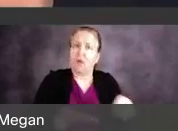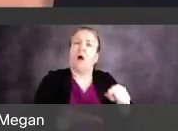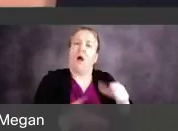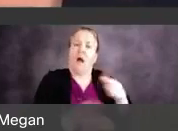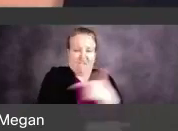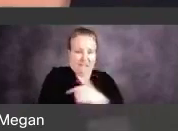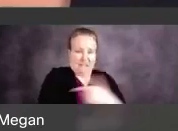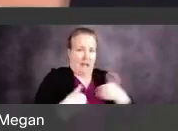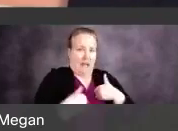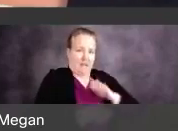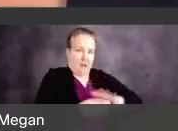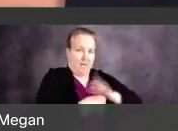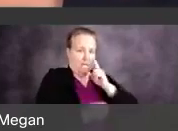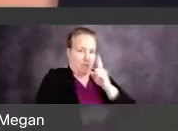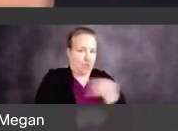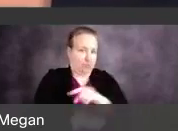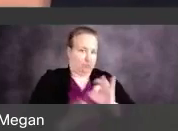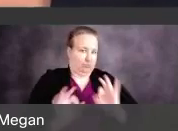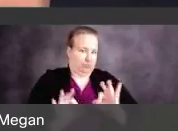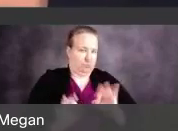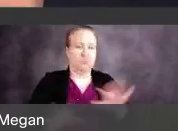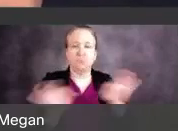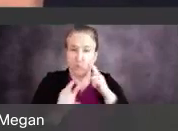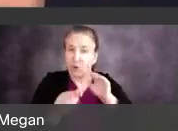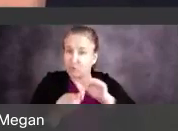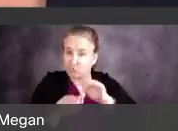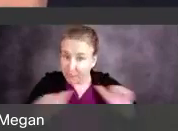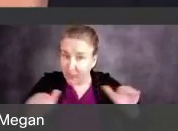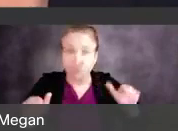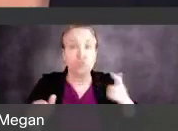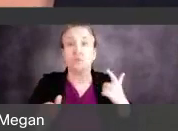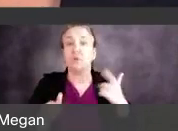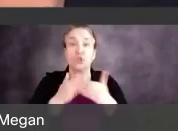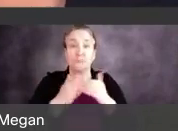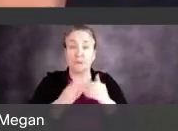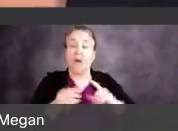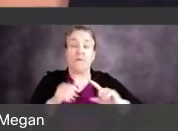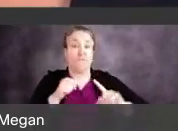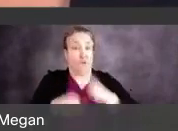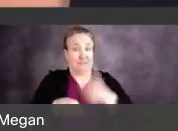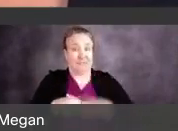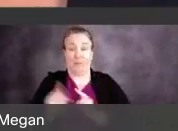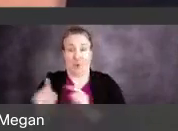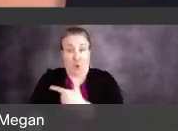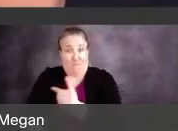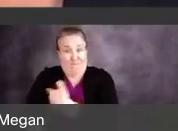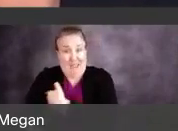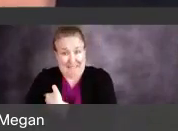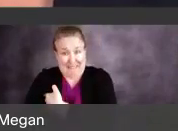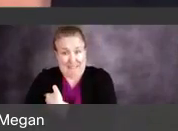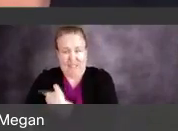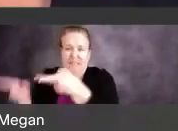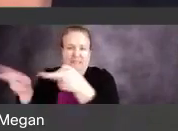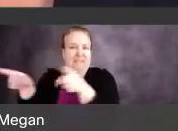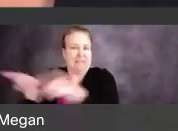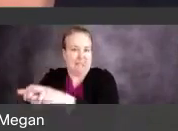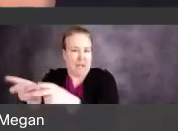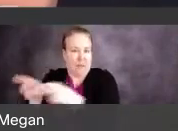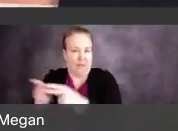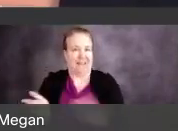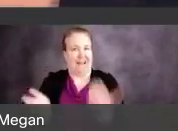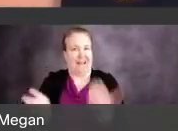you. I want to remind everyone that wherever you receive your first dose of vaccine is where you need to go to get your second